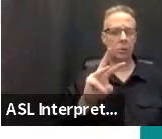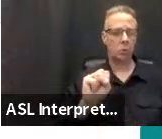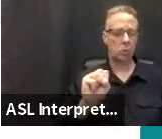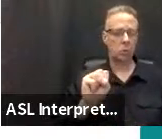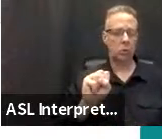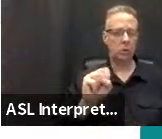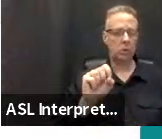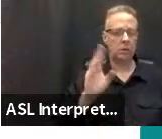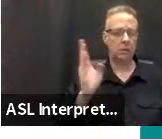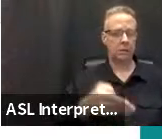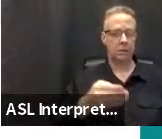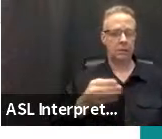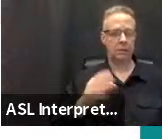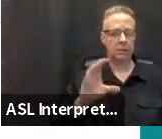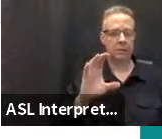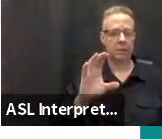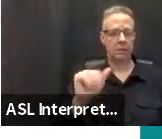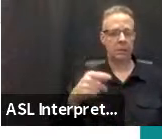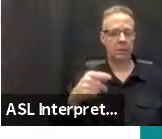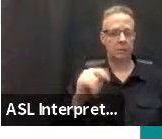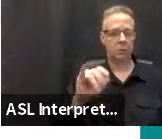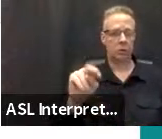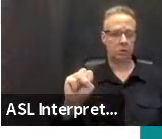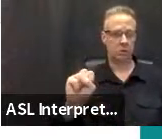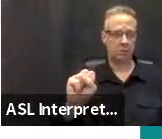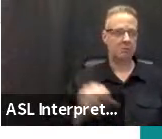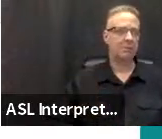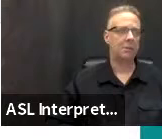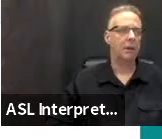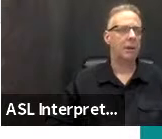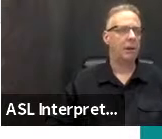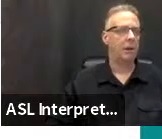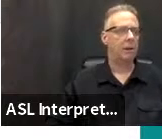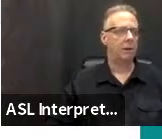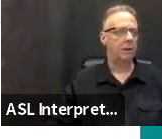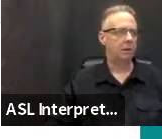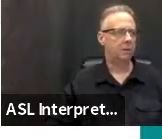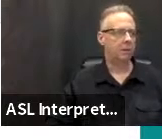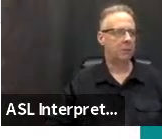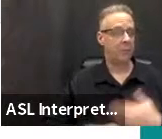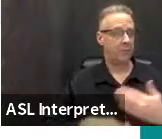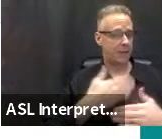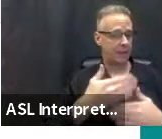ibr.news/captions, you can do that. Next slide.